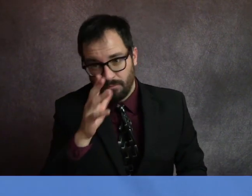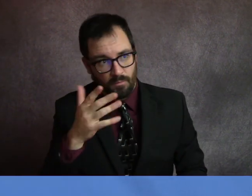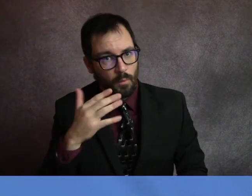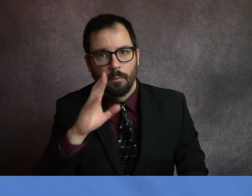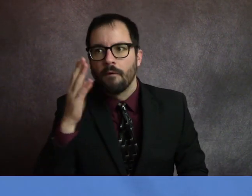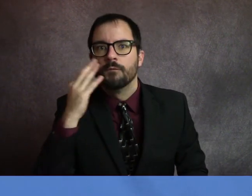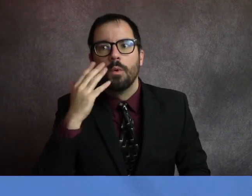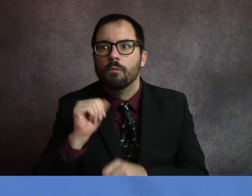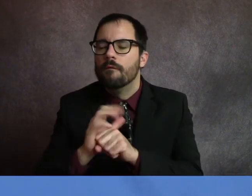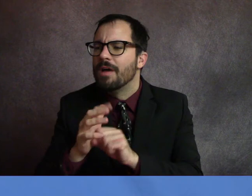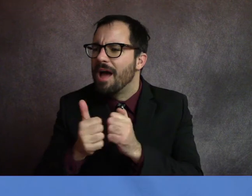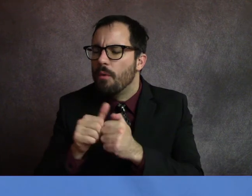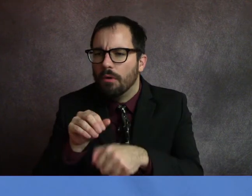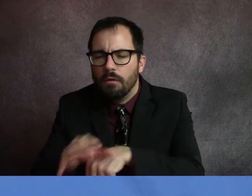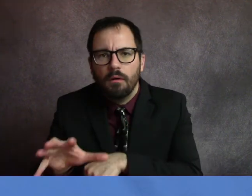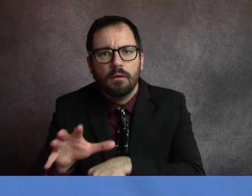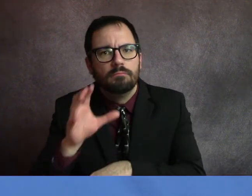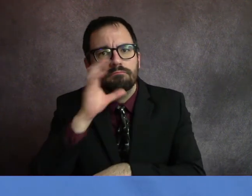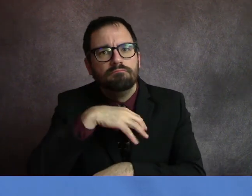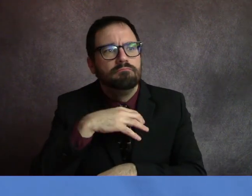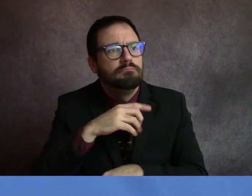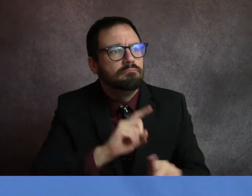pre-existing condition or older people.